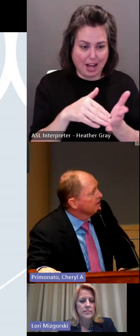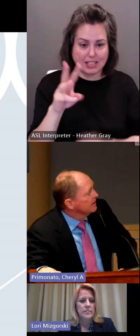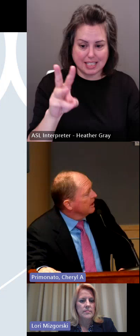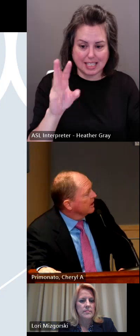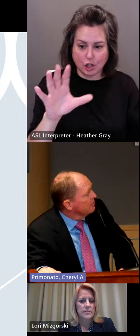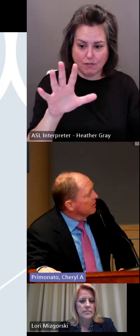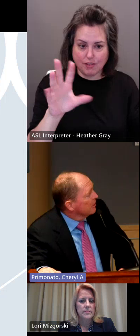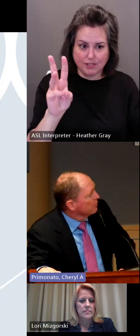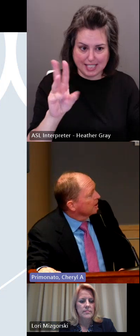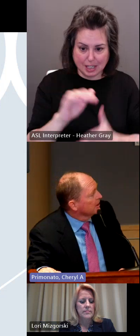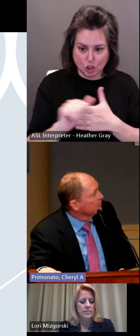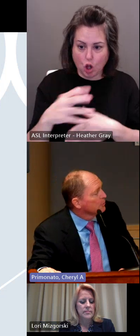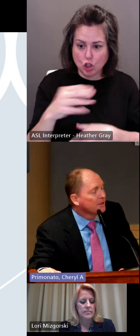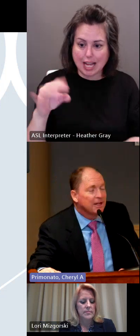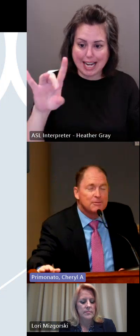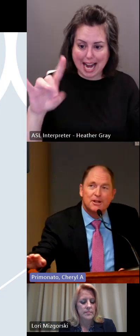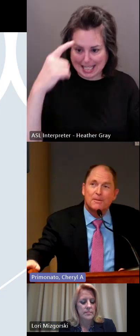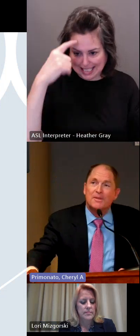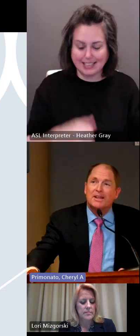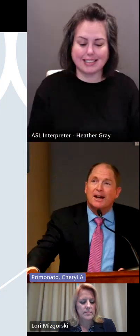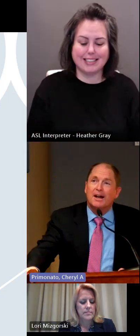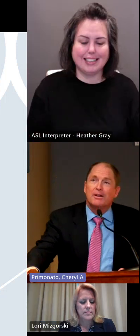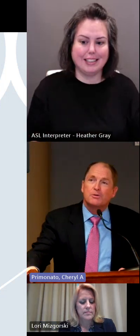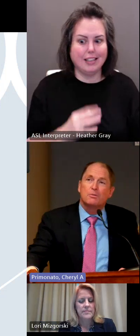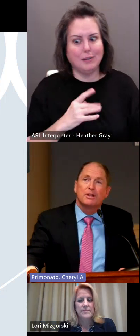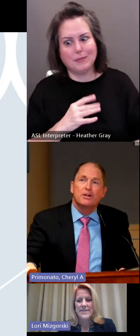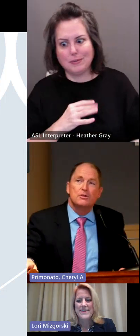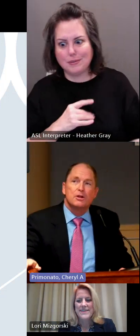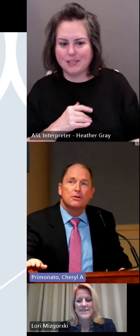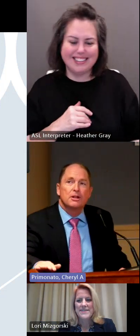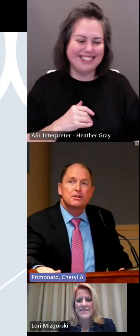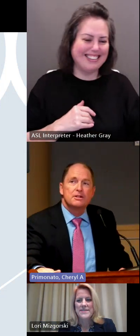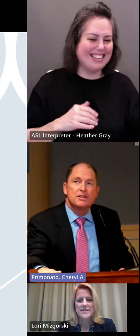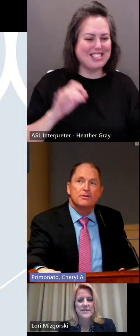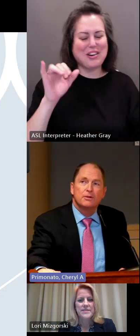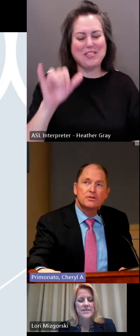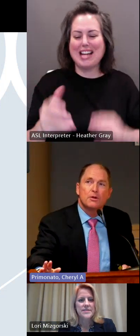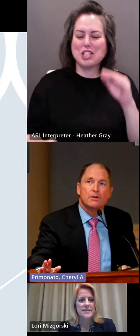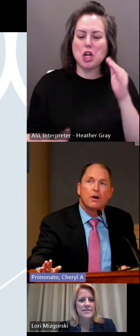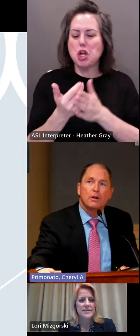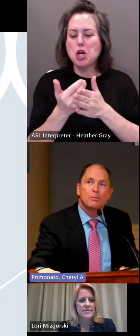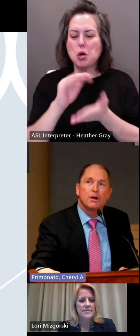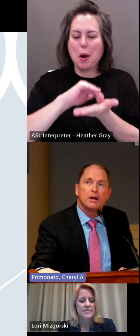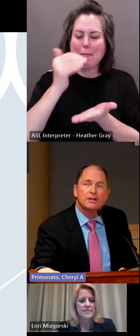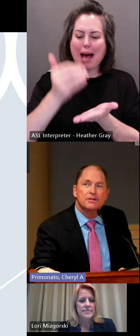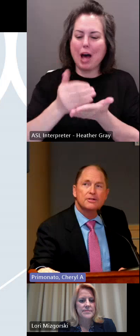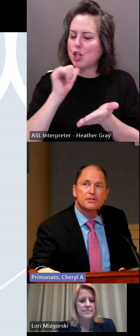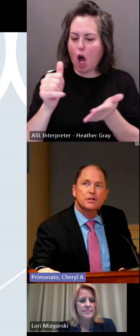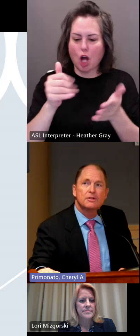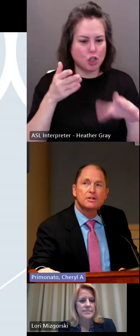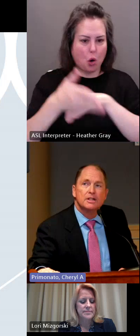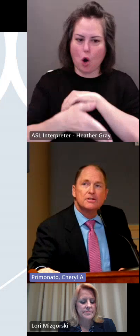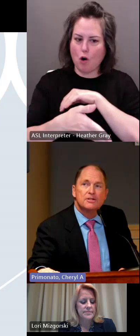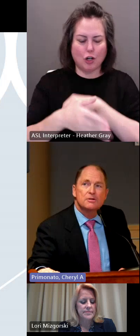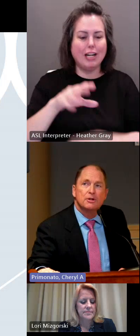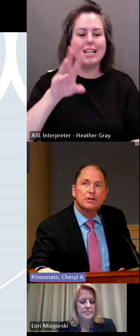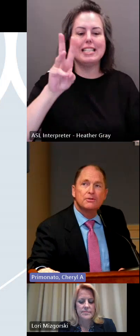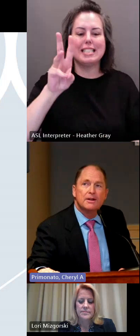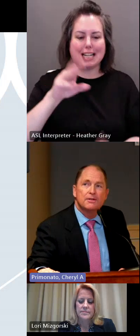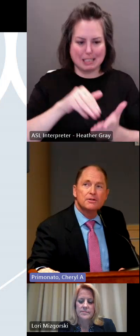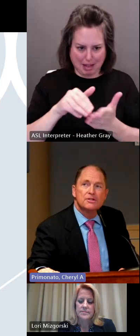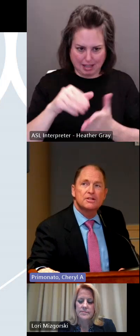$1,313,656.08. Got my mouth working in between times there. This would bring the new total not to exceed for this overall on this service,